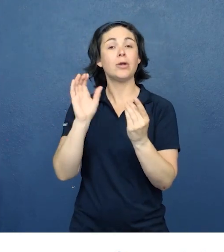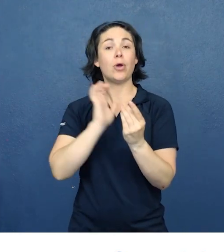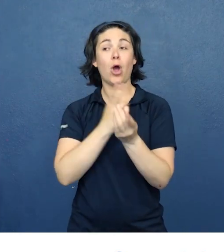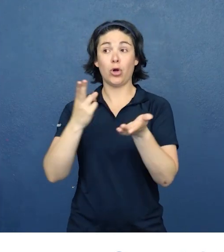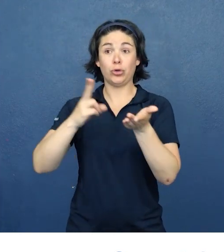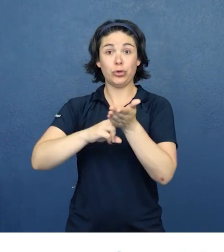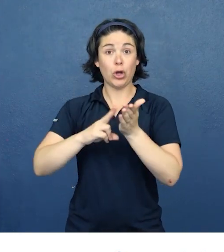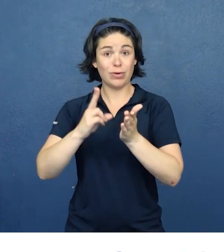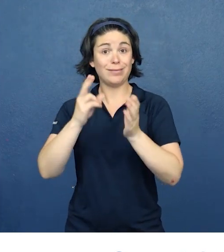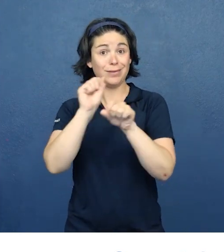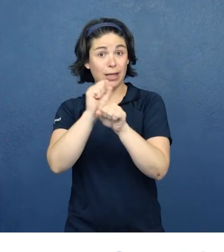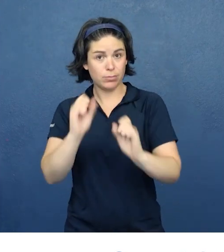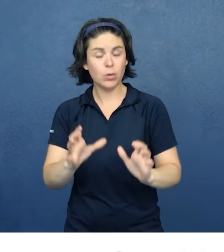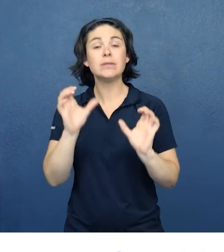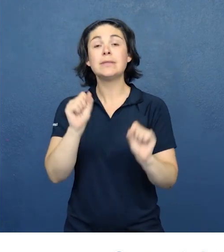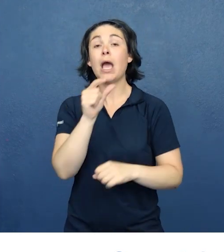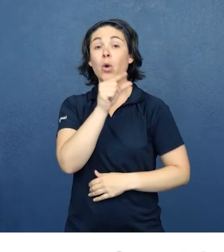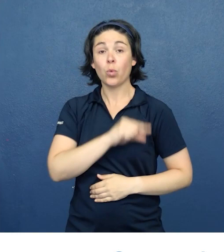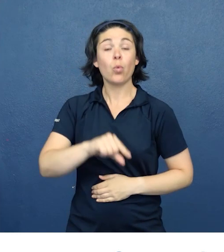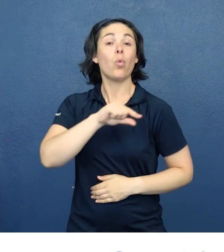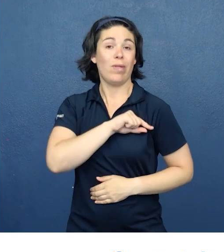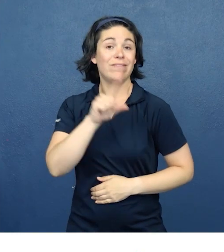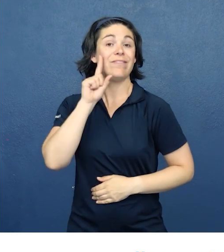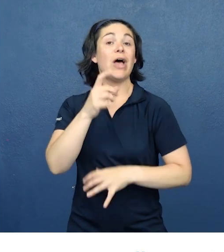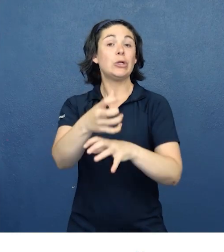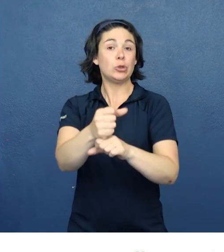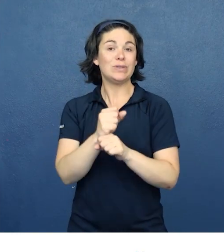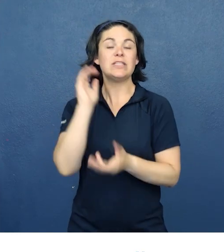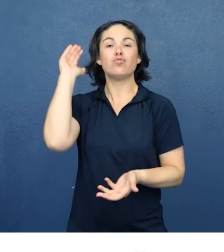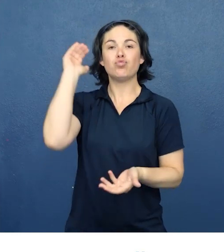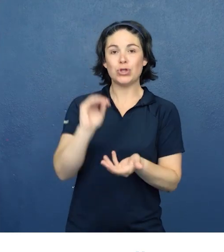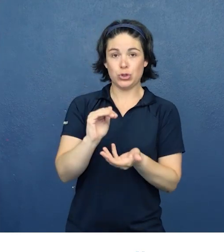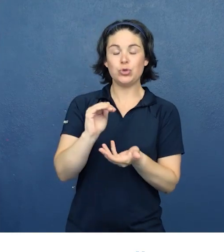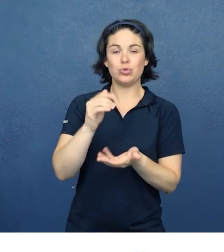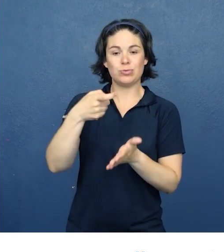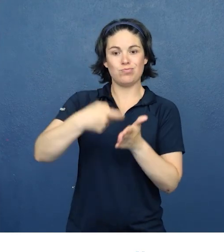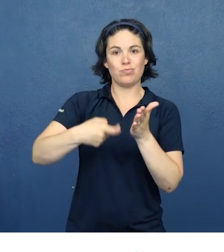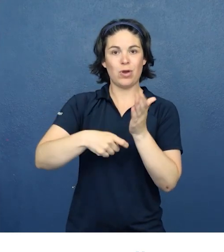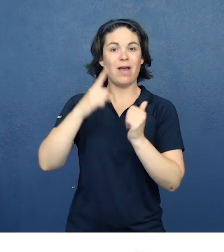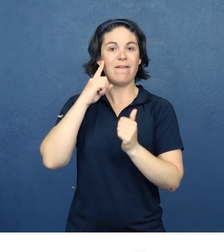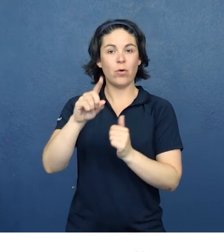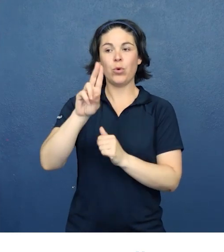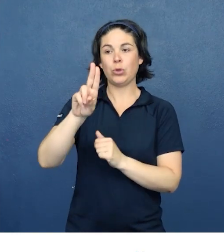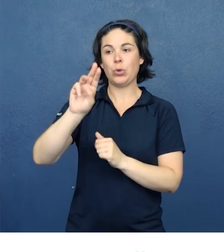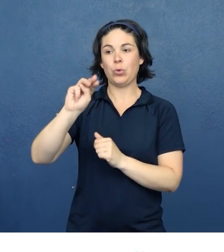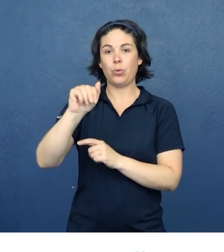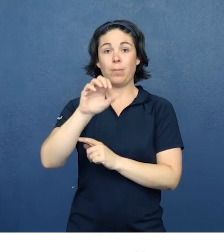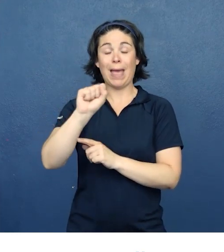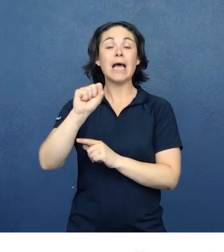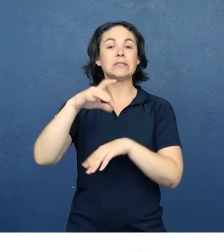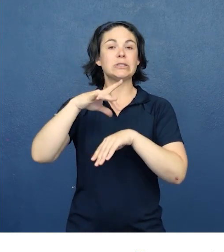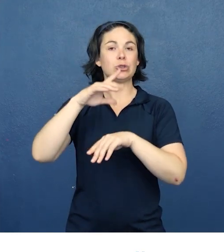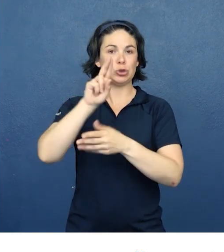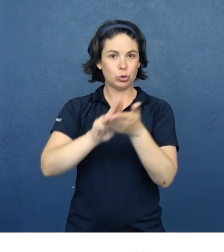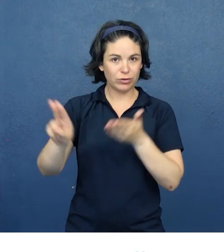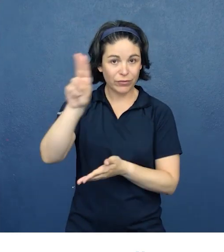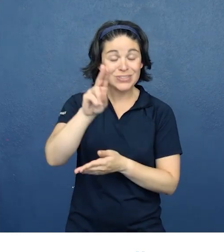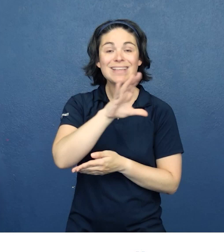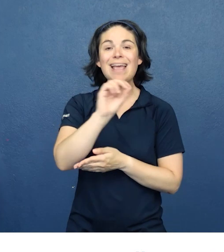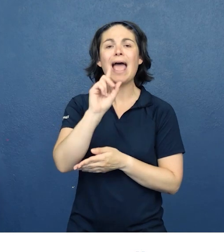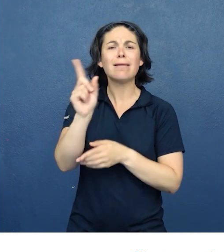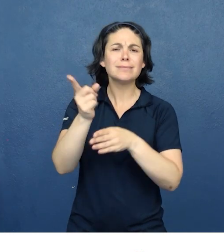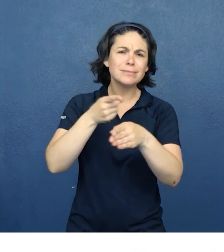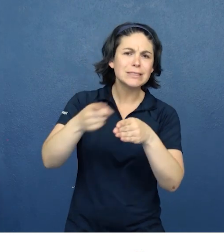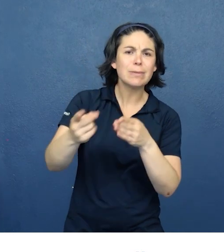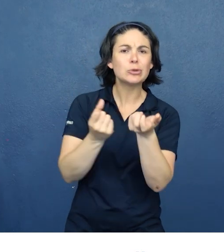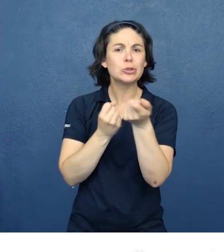our contractors are eligible to receive discounted tuition at UMass Global, as well as special supports just